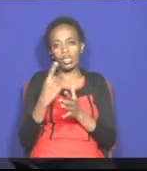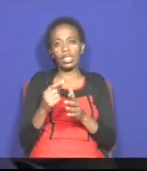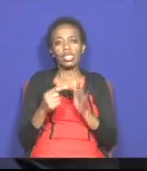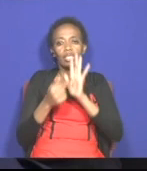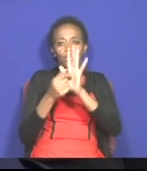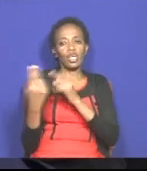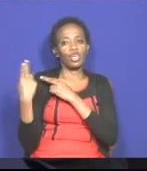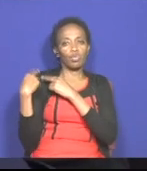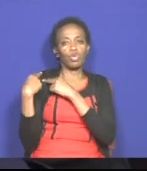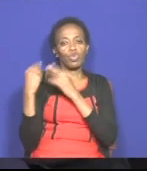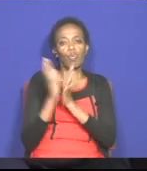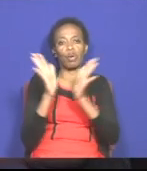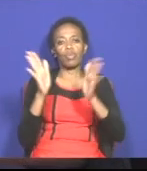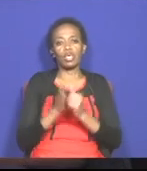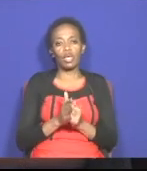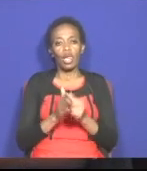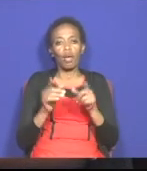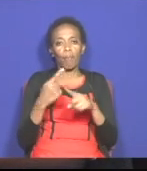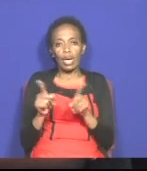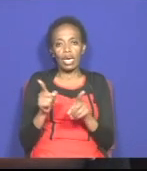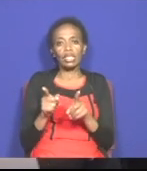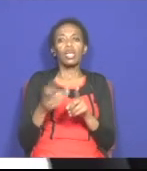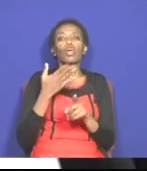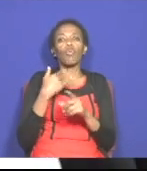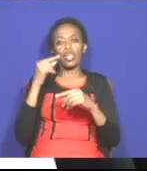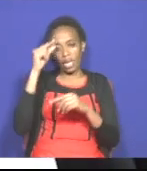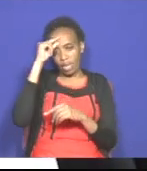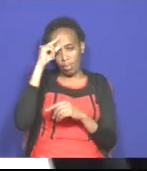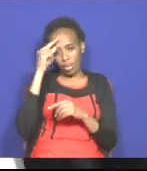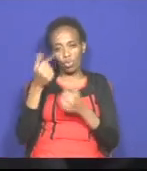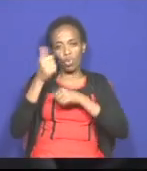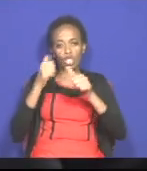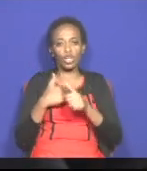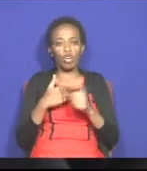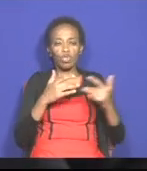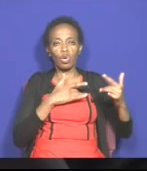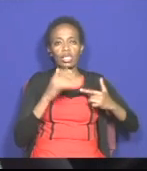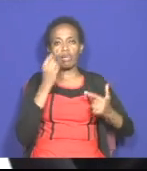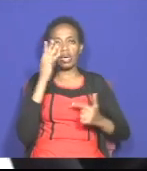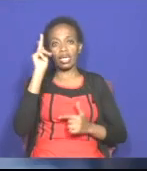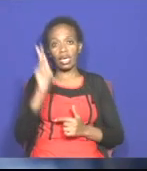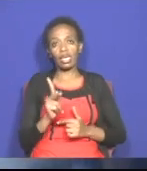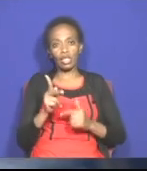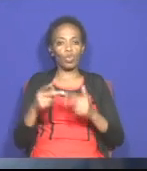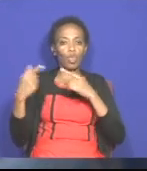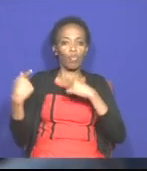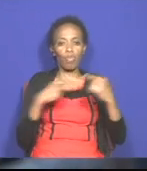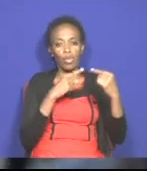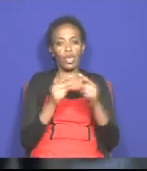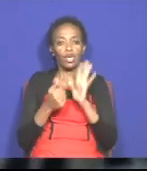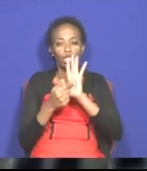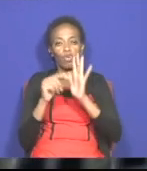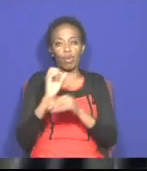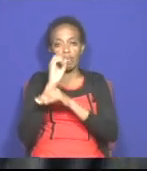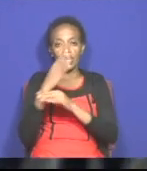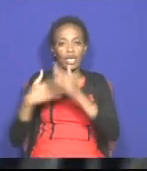its responsibility to the public. Instead, they want the government to respond to concerns by Kenyans on the scandals exposed by media in